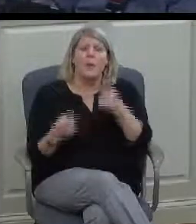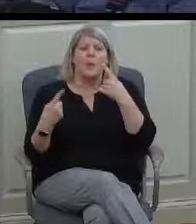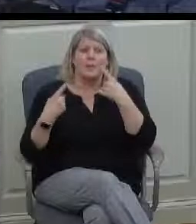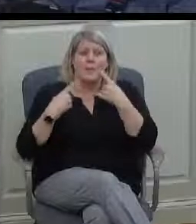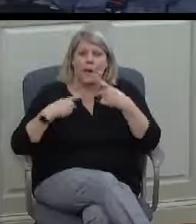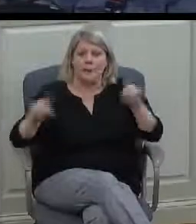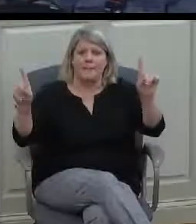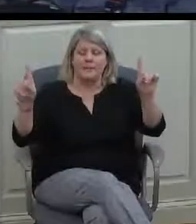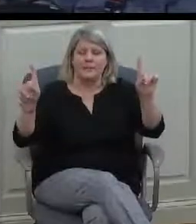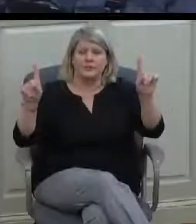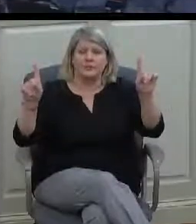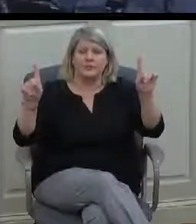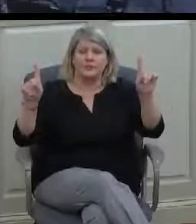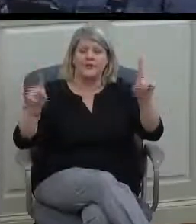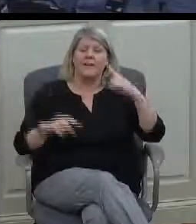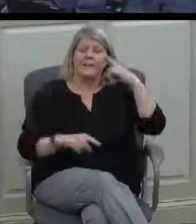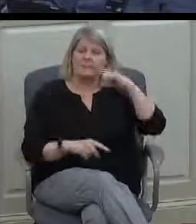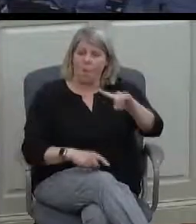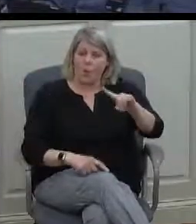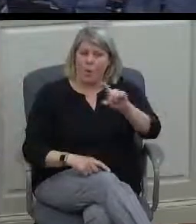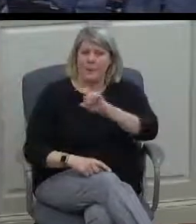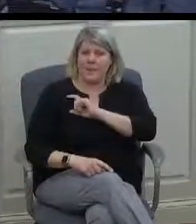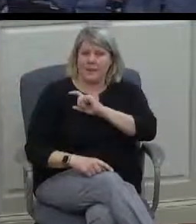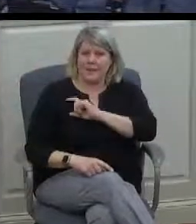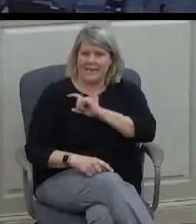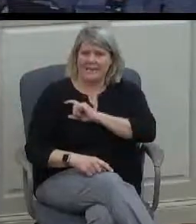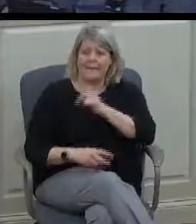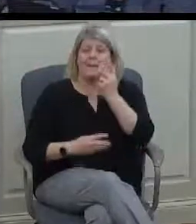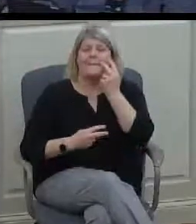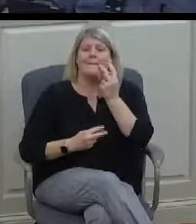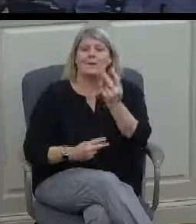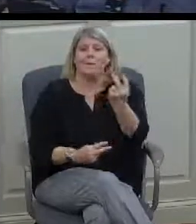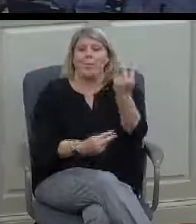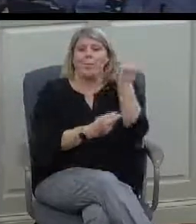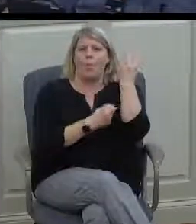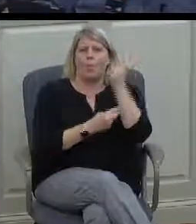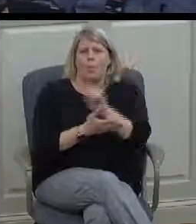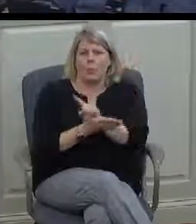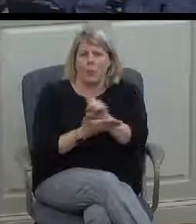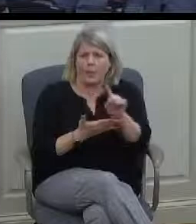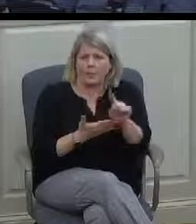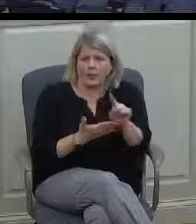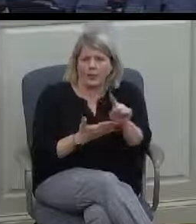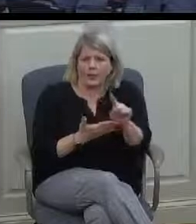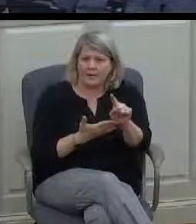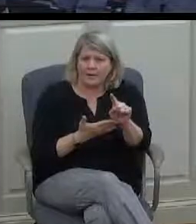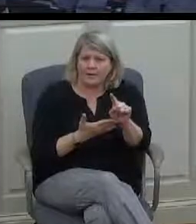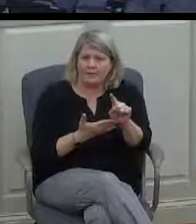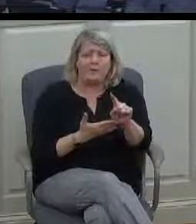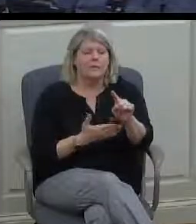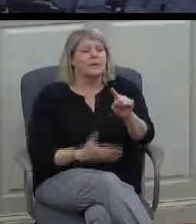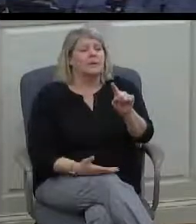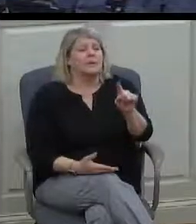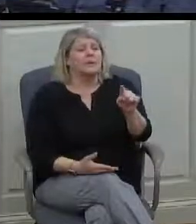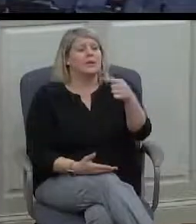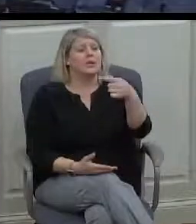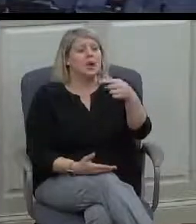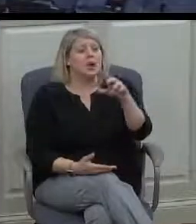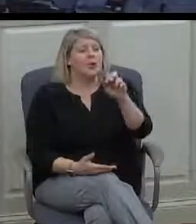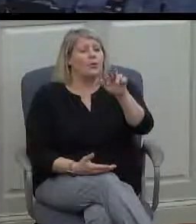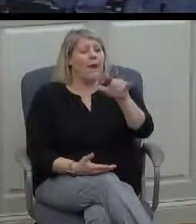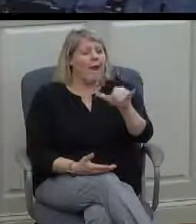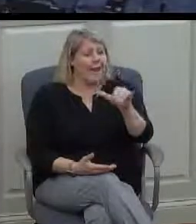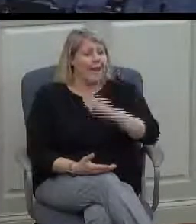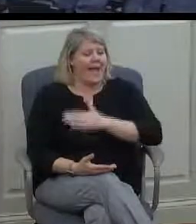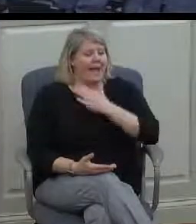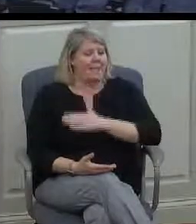proclamation for Police Officer Memorial Week. Chief Gray, I'm glad you're with us, as I'd like to read